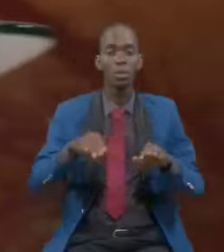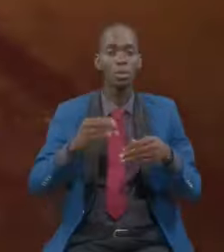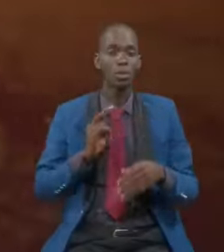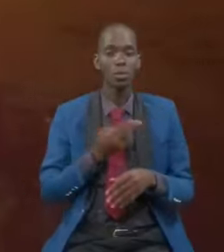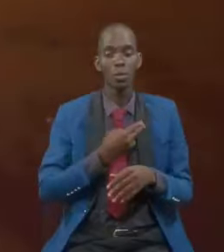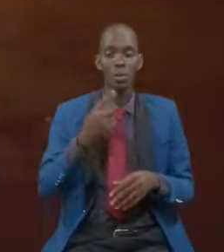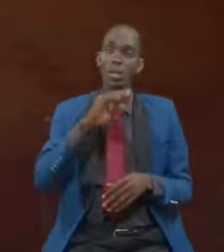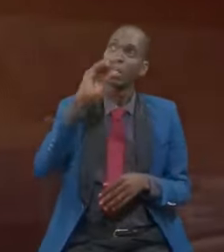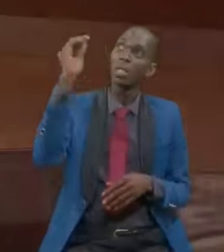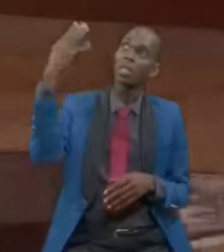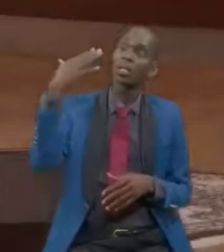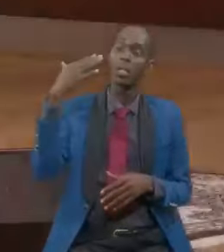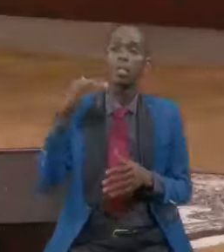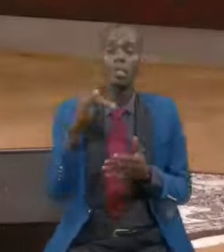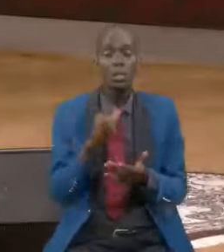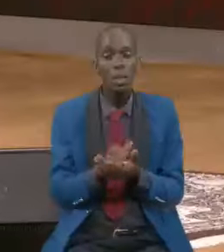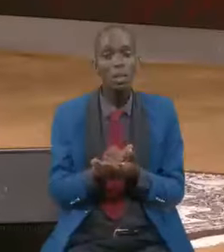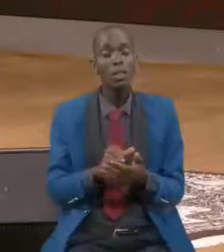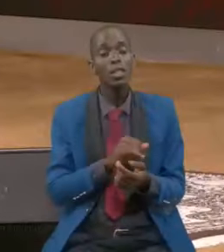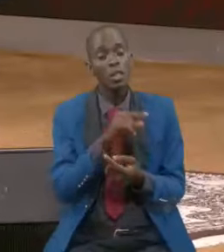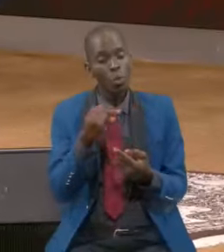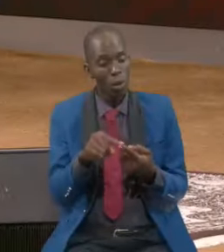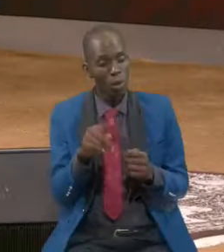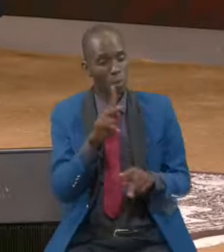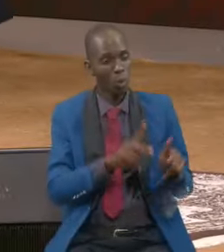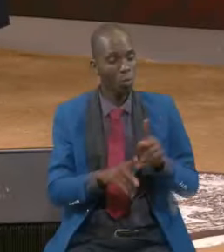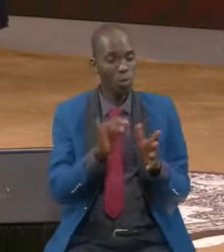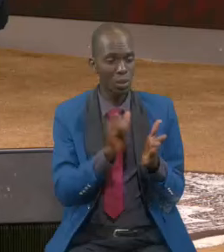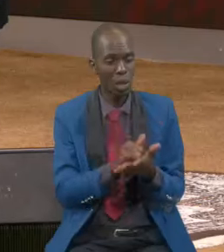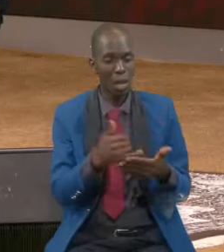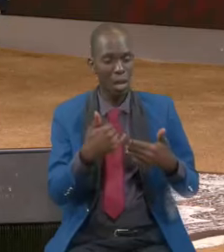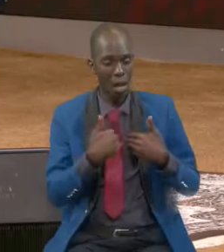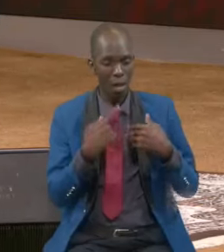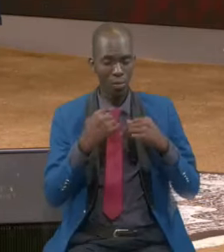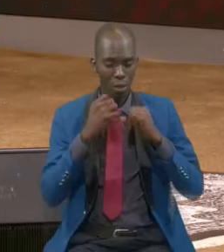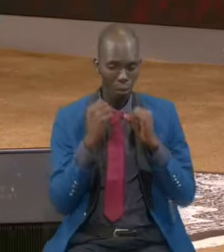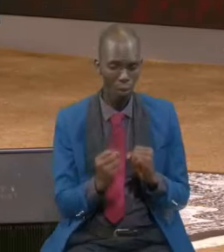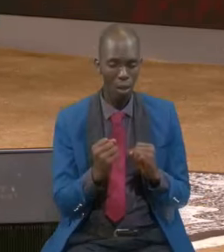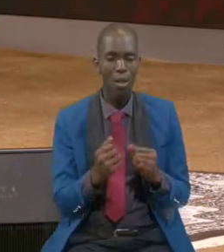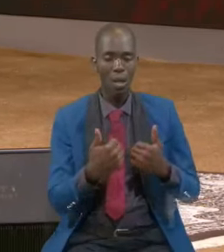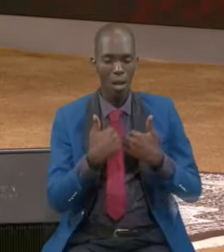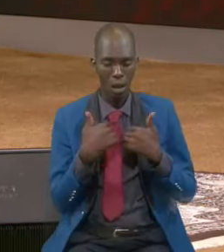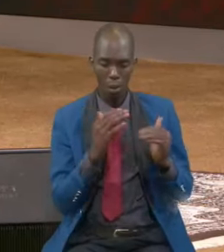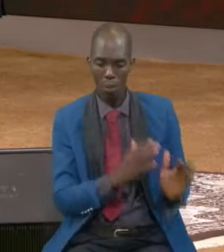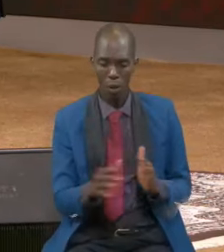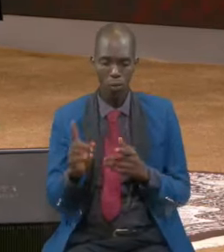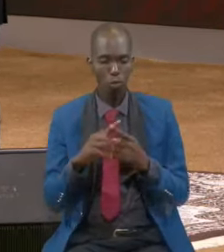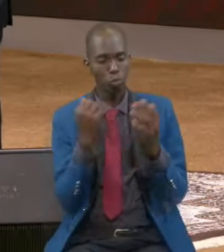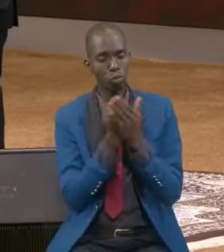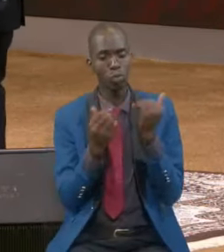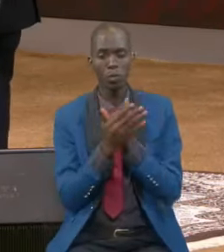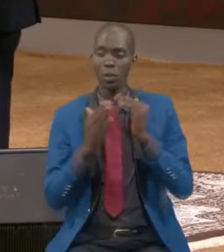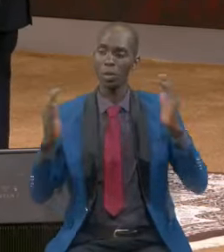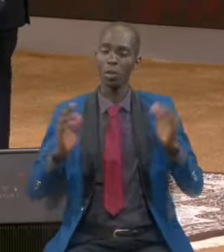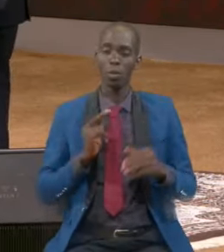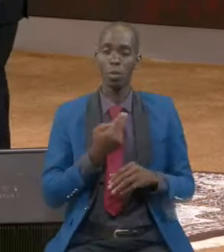the people who have the power to crucify and they have the plan to crucify, that when they're before us, what